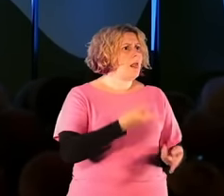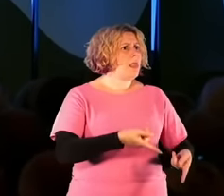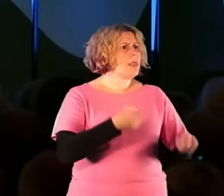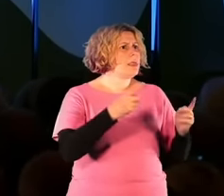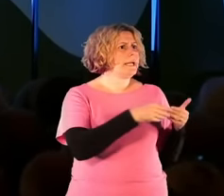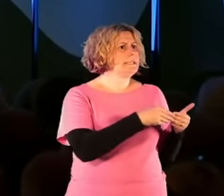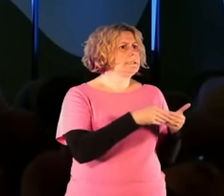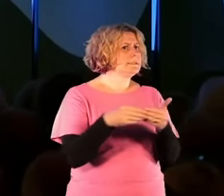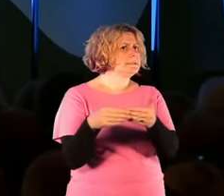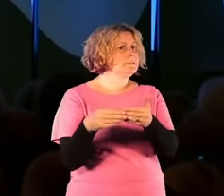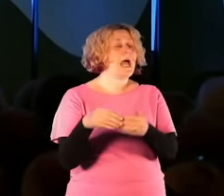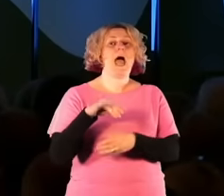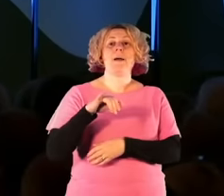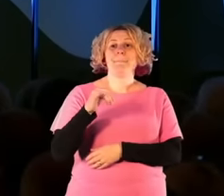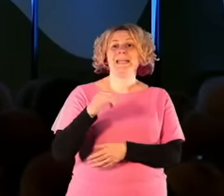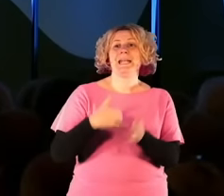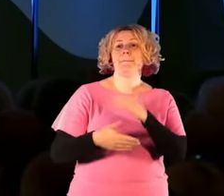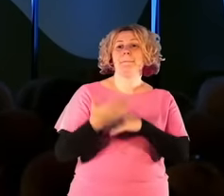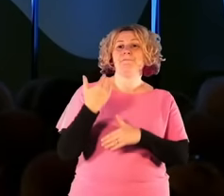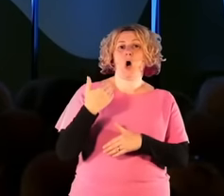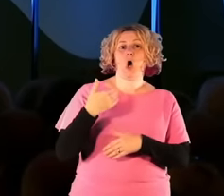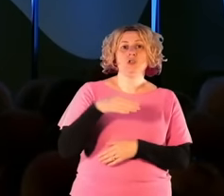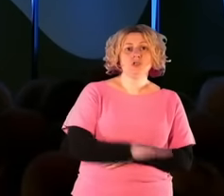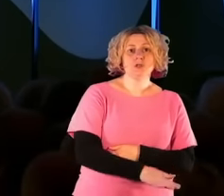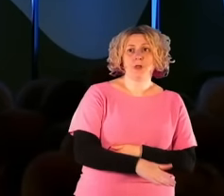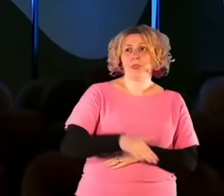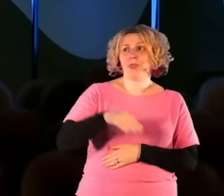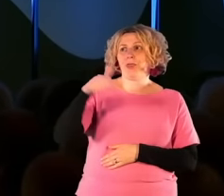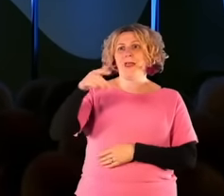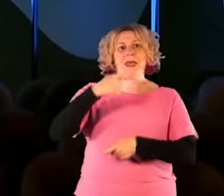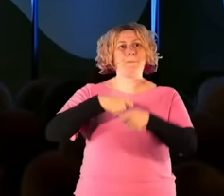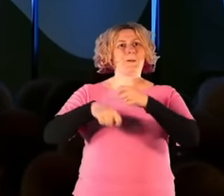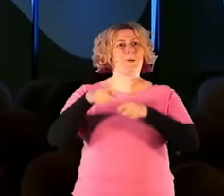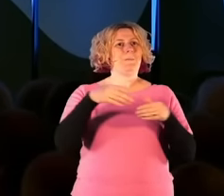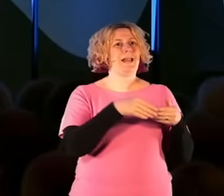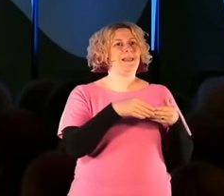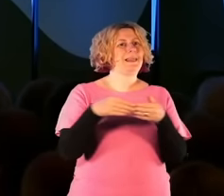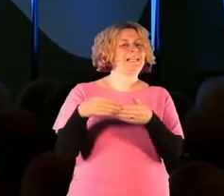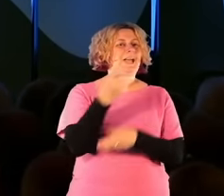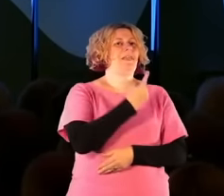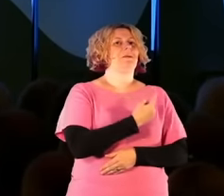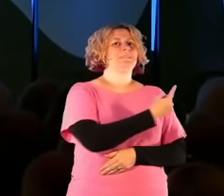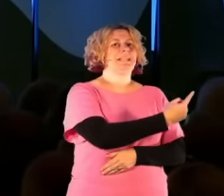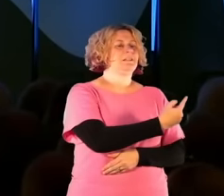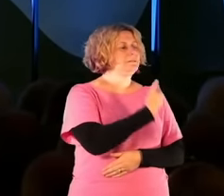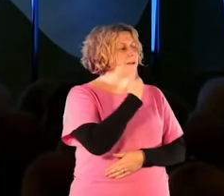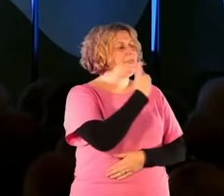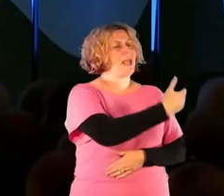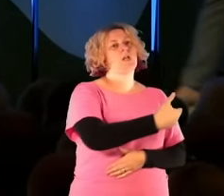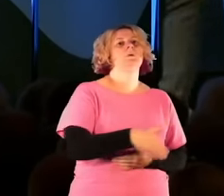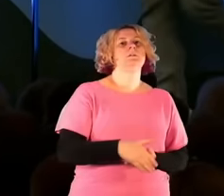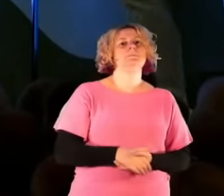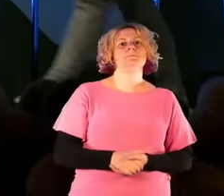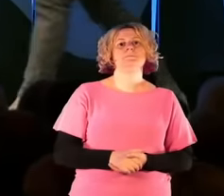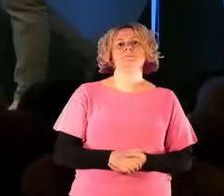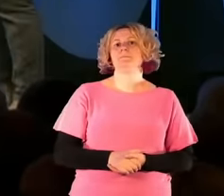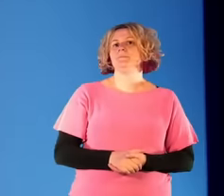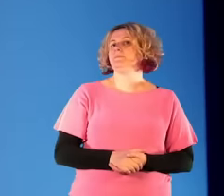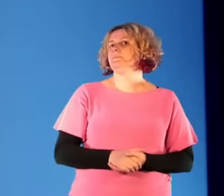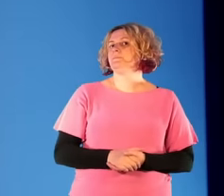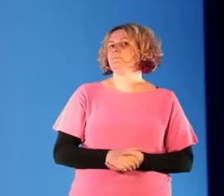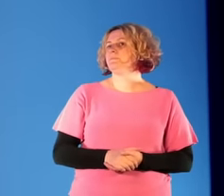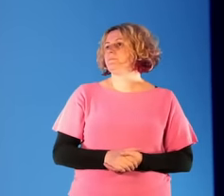have come up as kids themselves through this convention. That's great. And we're going to hear from the youth work now. Thanks, Phil.